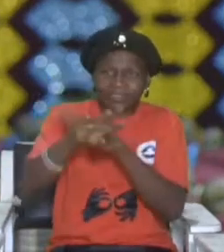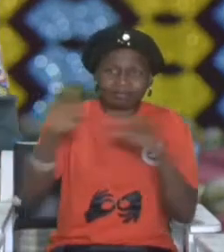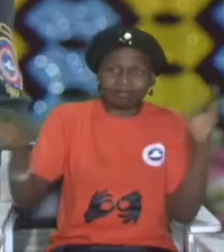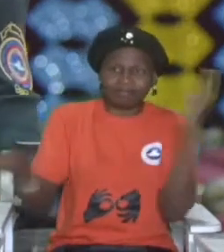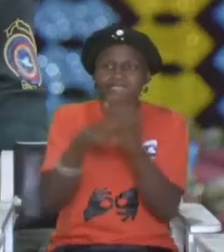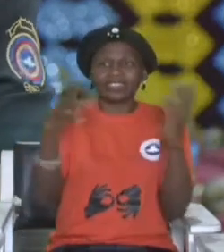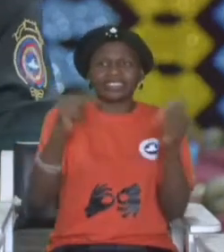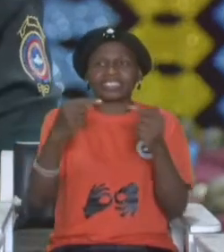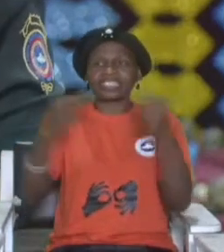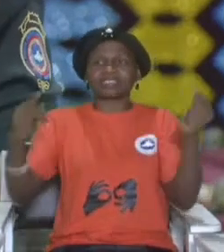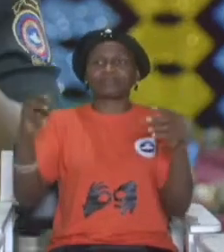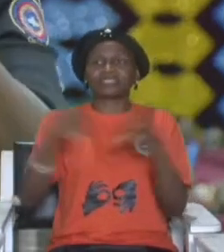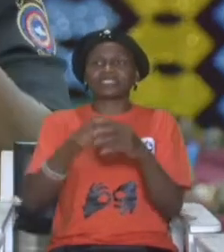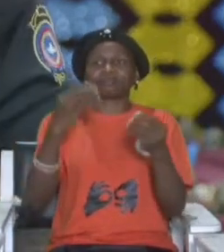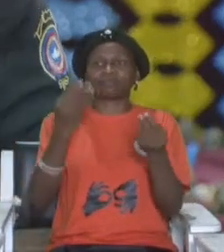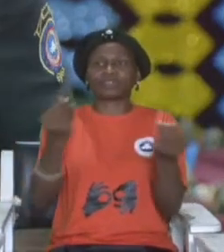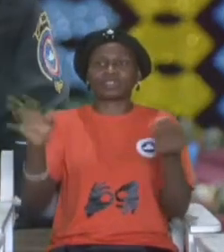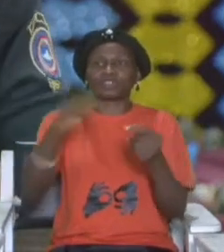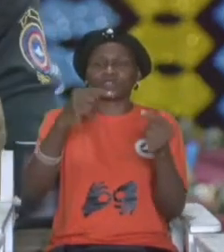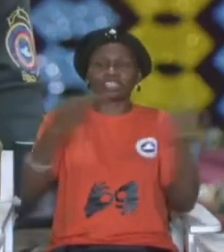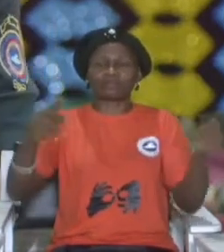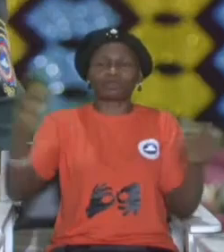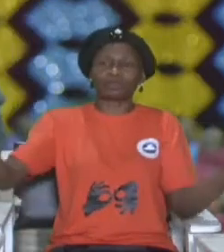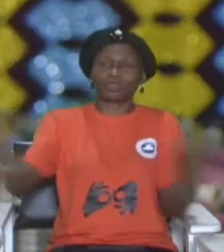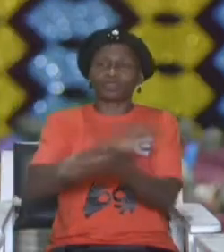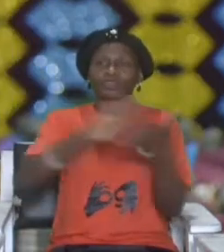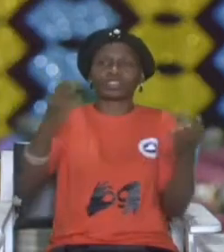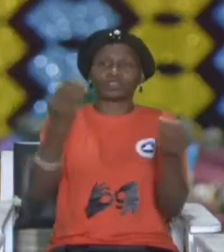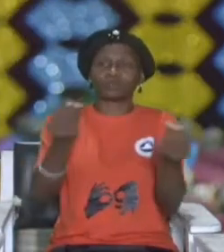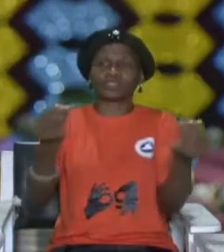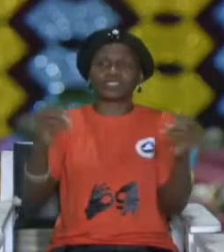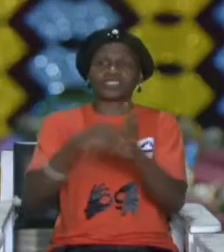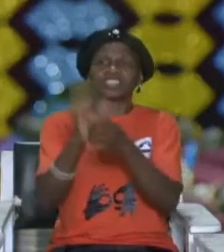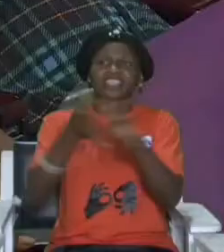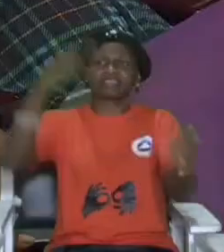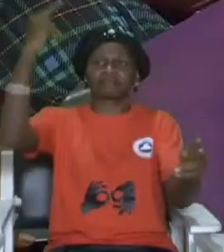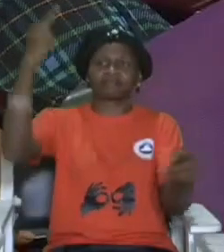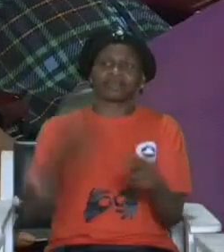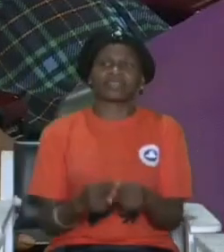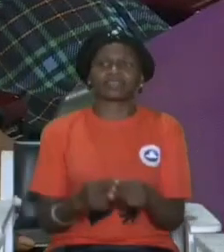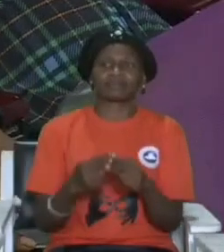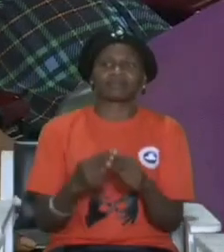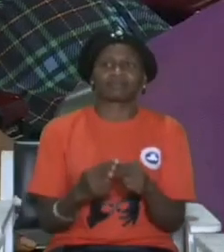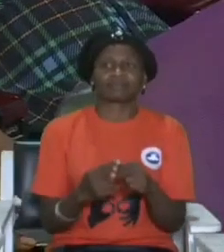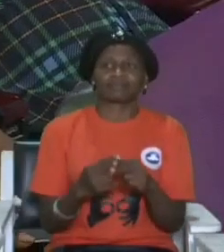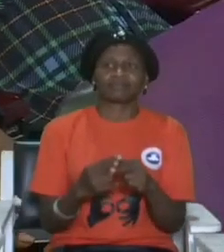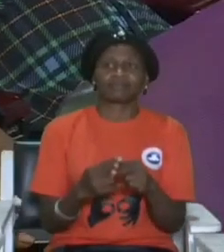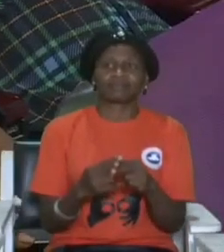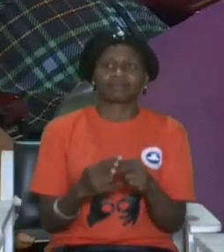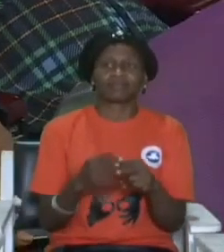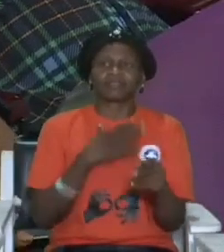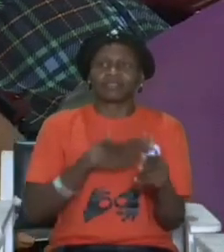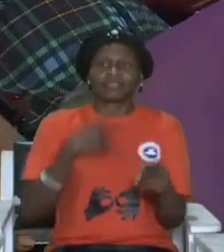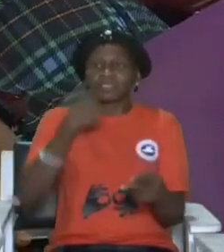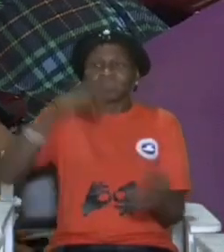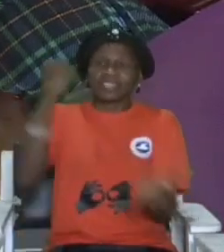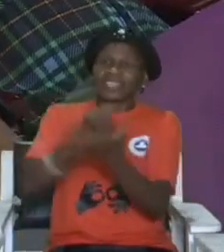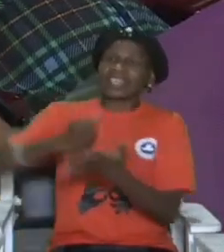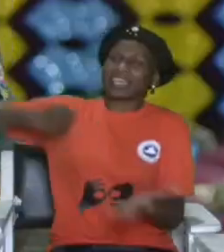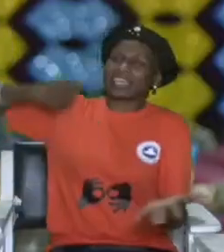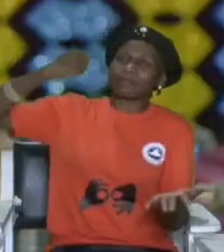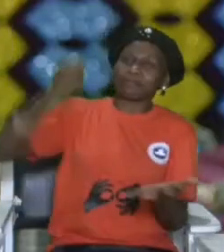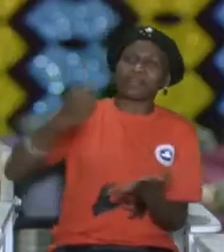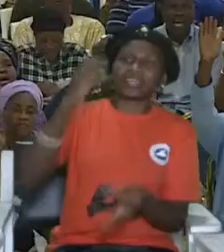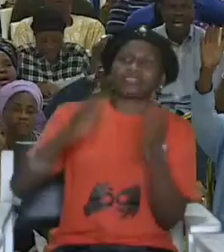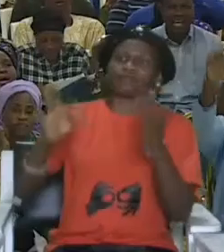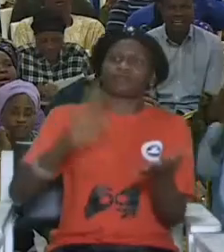in pieces." Your enemies will be dashed into pieces in the mighty name of Jesus. Please say that amen if you believe